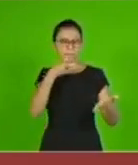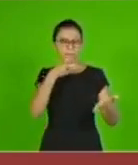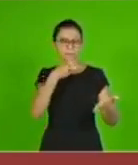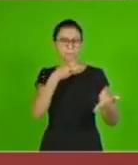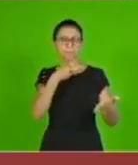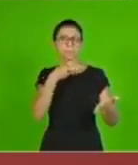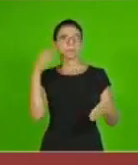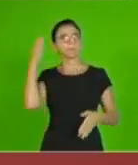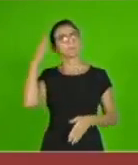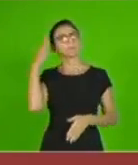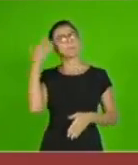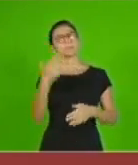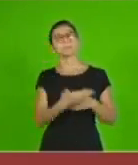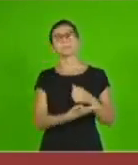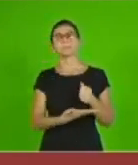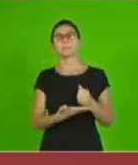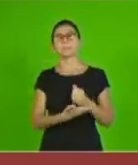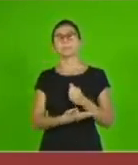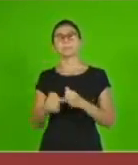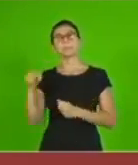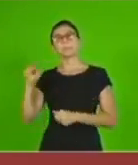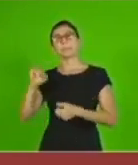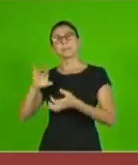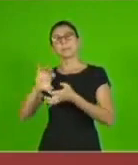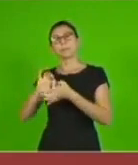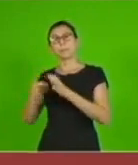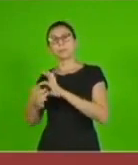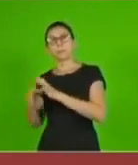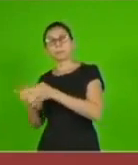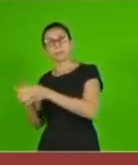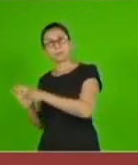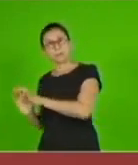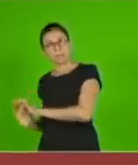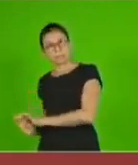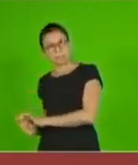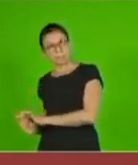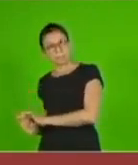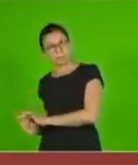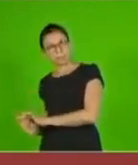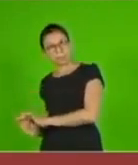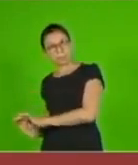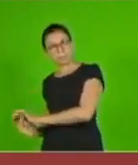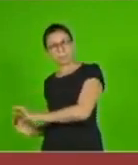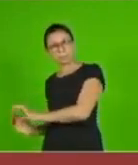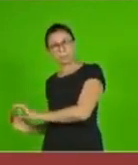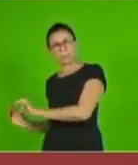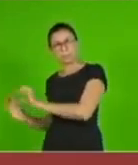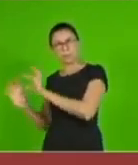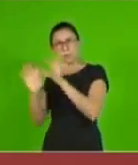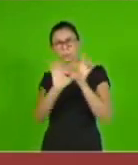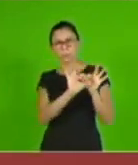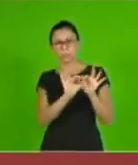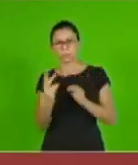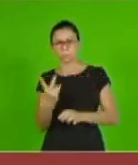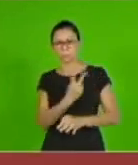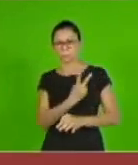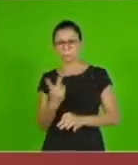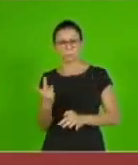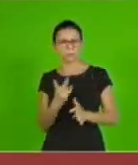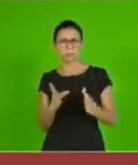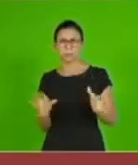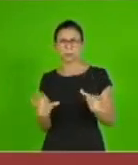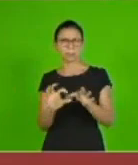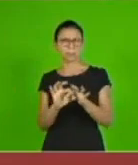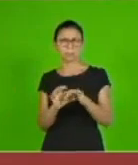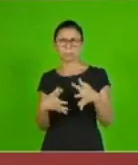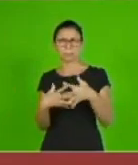basic message, and the context is everything that involves the text, which is all the extra